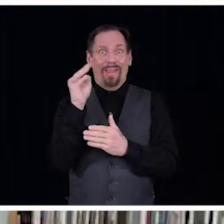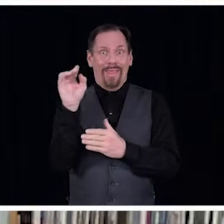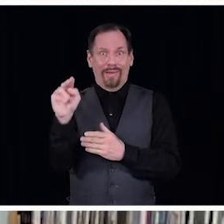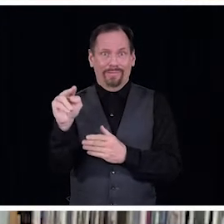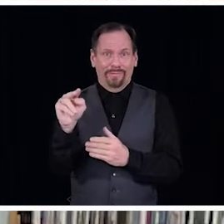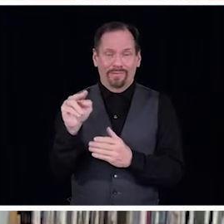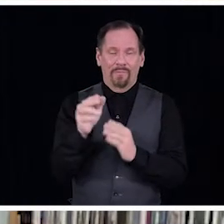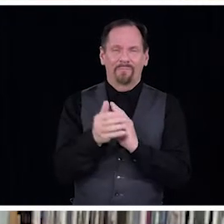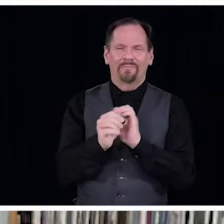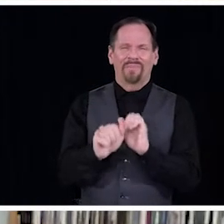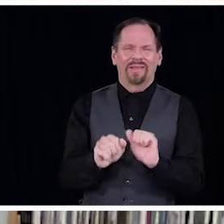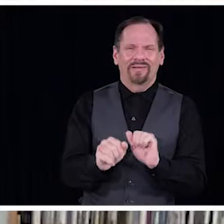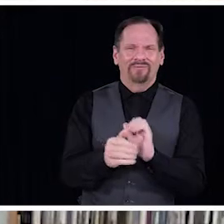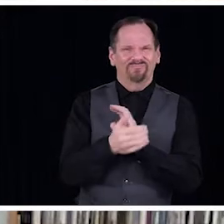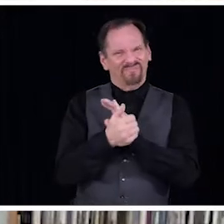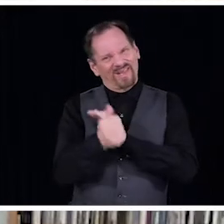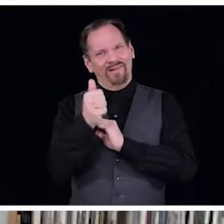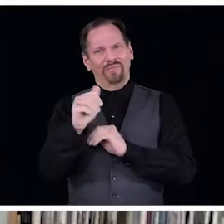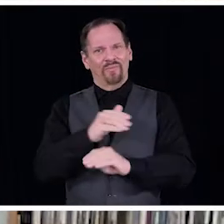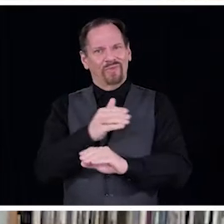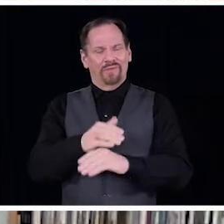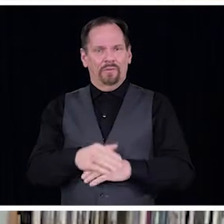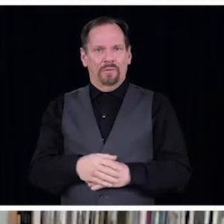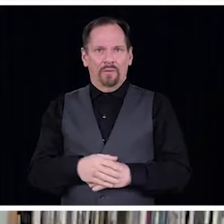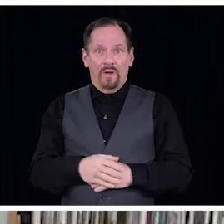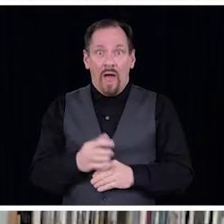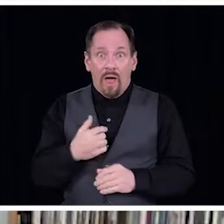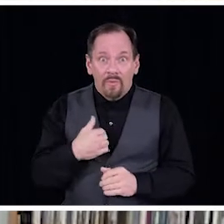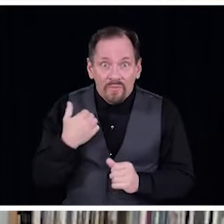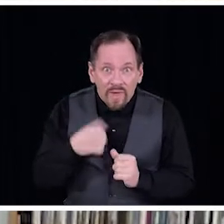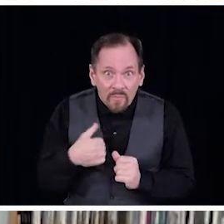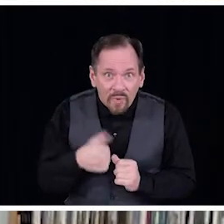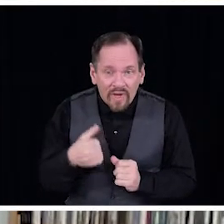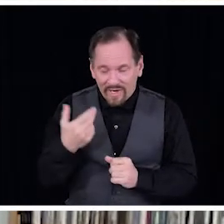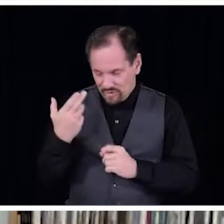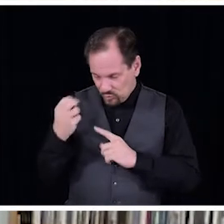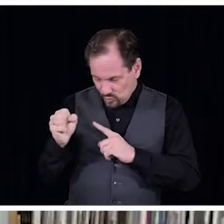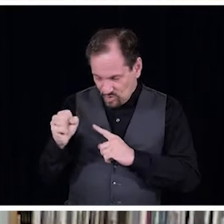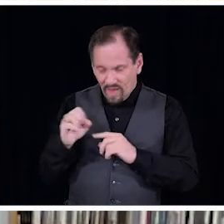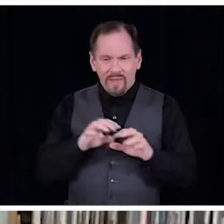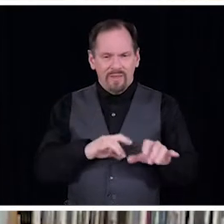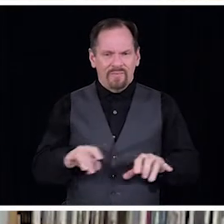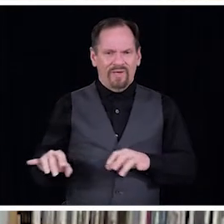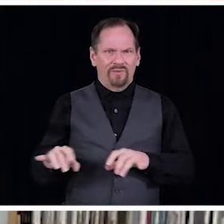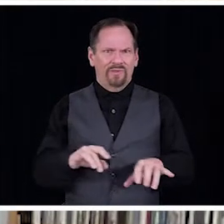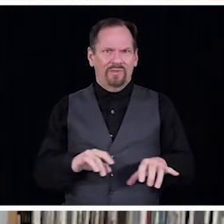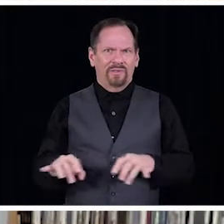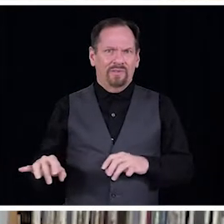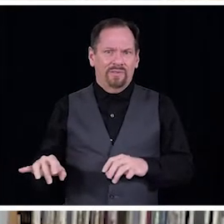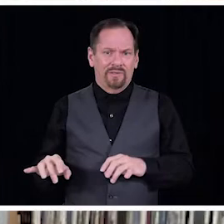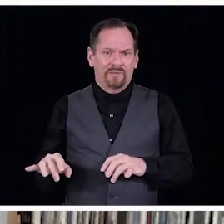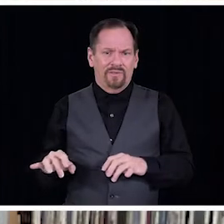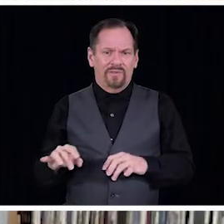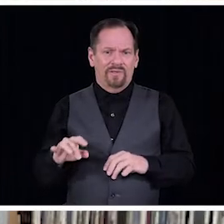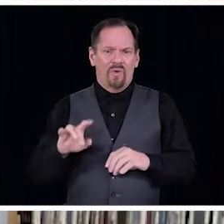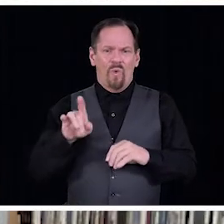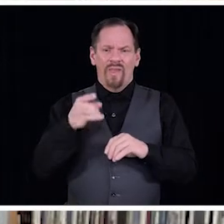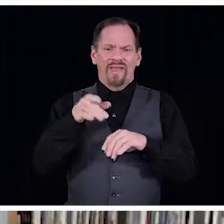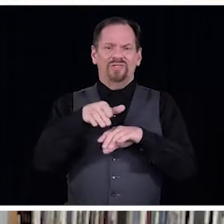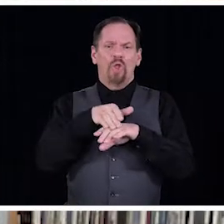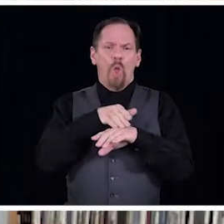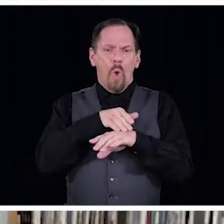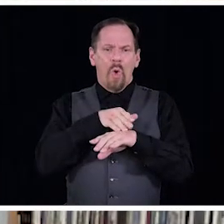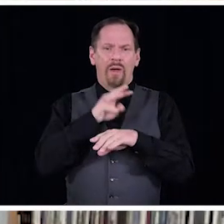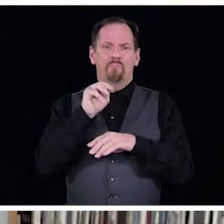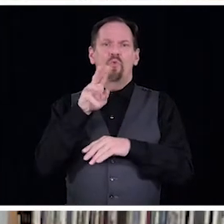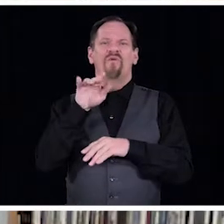musician. I have to recall the fact that in high school, I once gave a piano recital consisting entirely of slow movements.